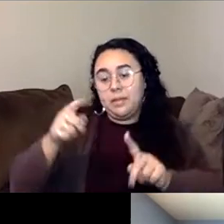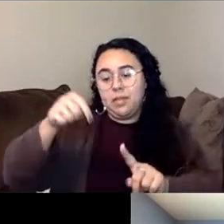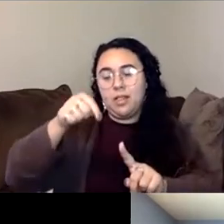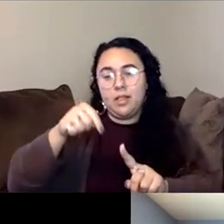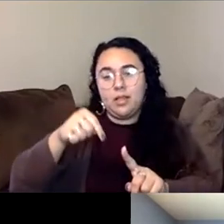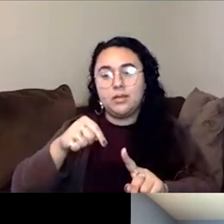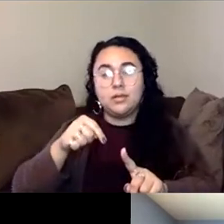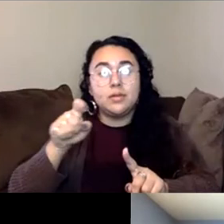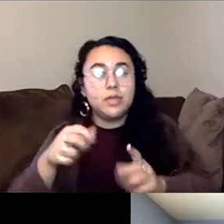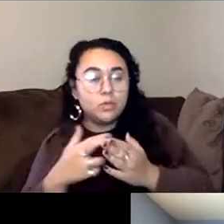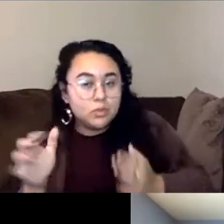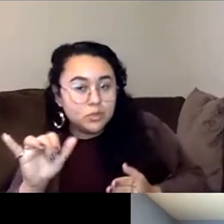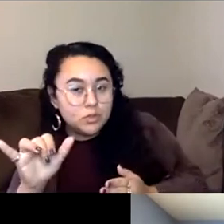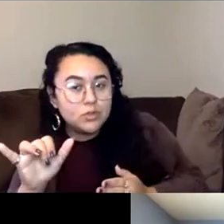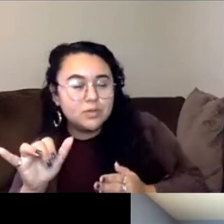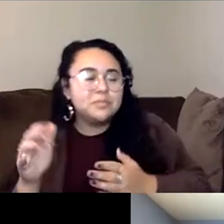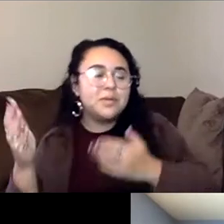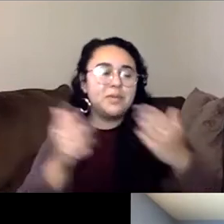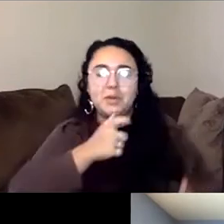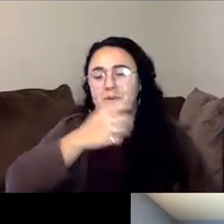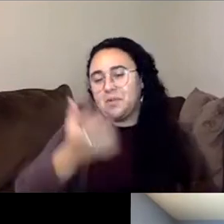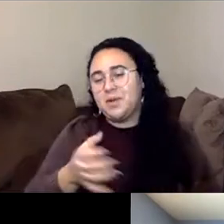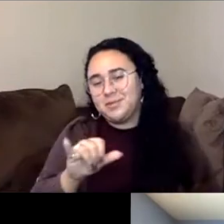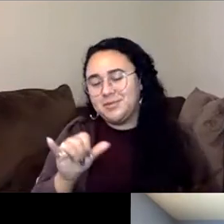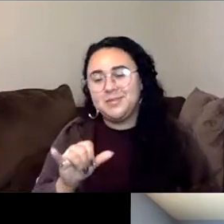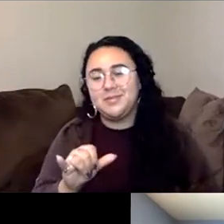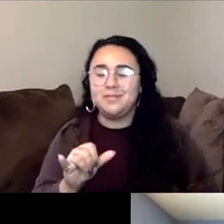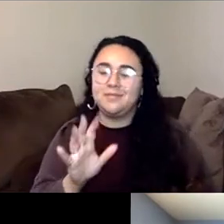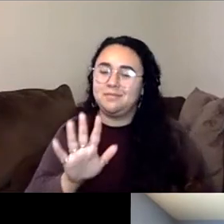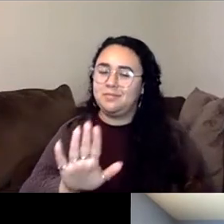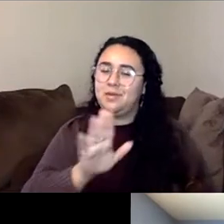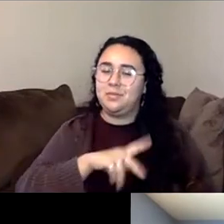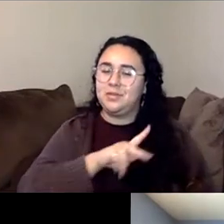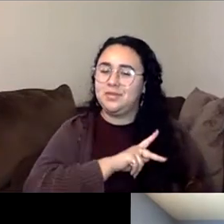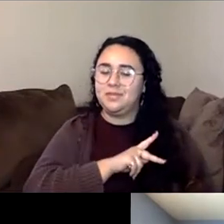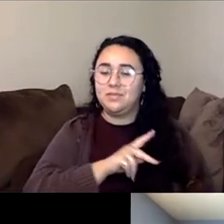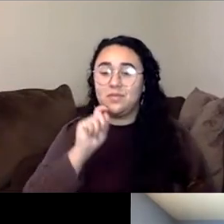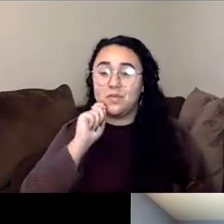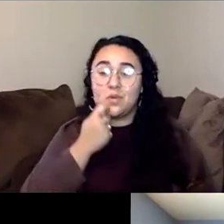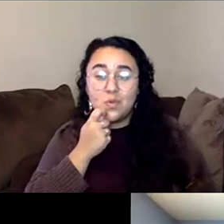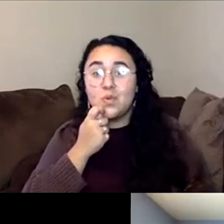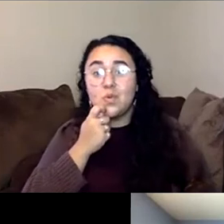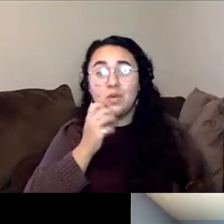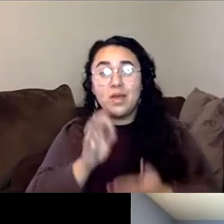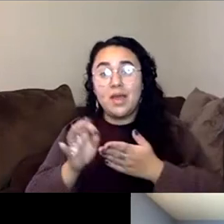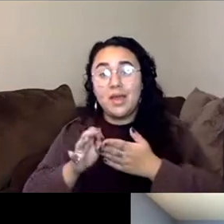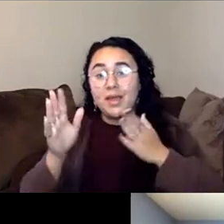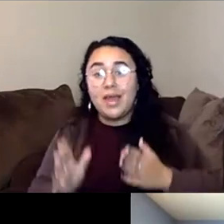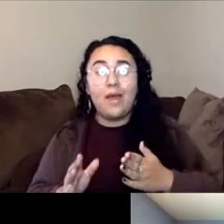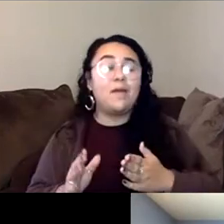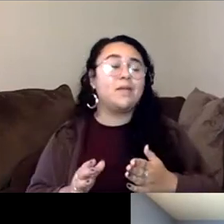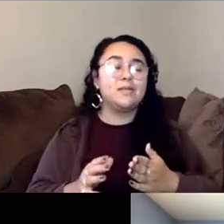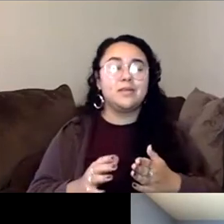resources too, but bring all of who you are, right? And that's equal to, so if you're a dope accountant, or if you're a dope consultant or strategist